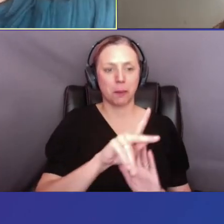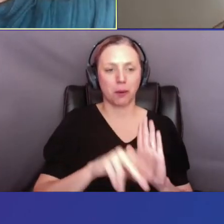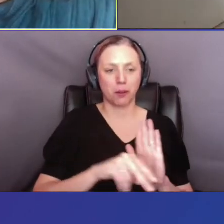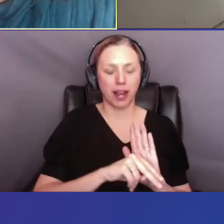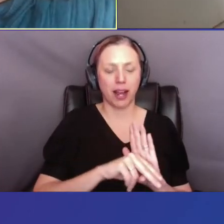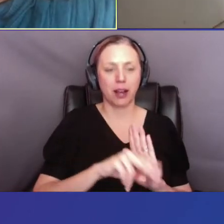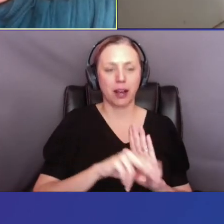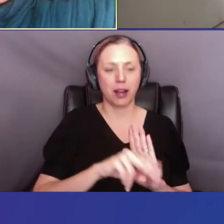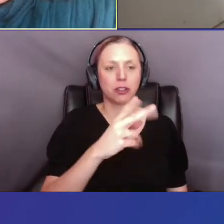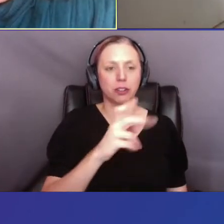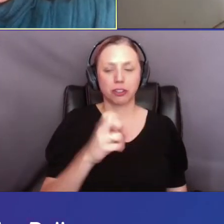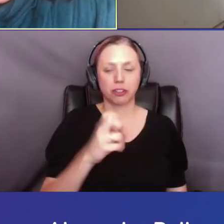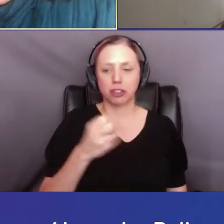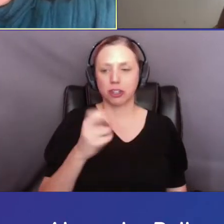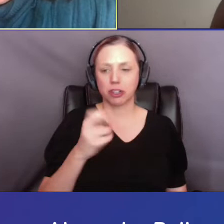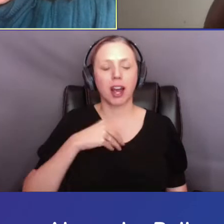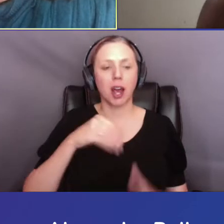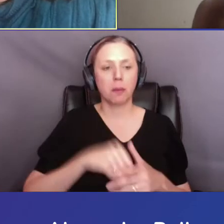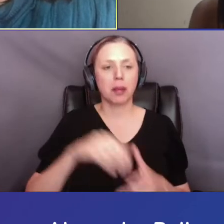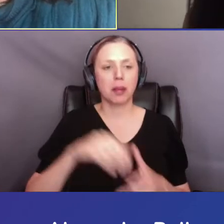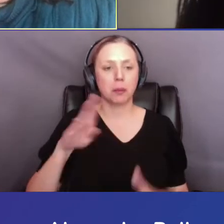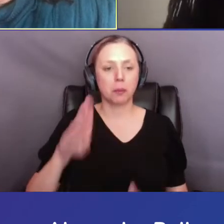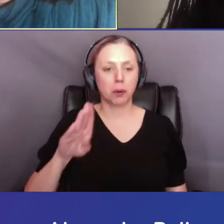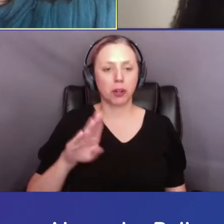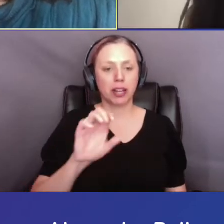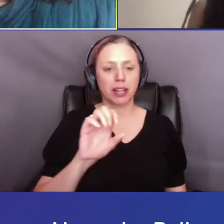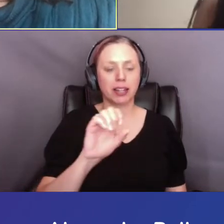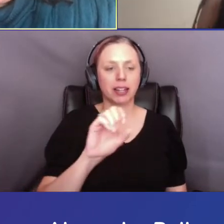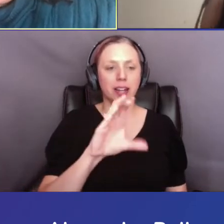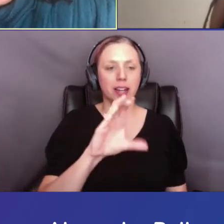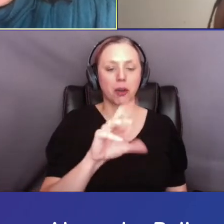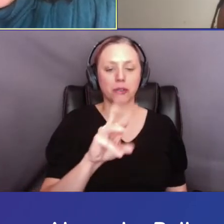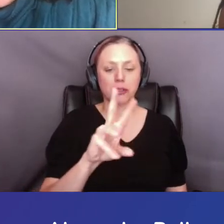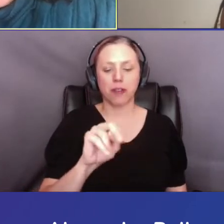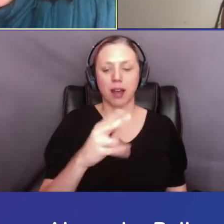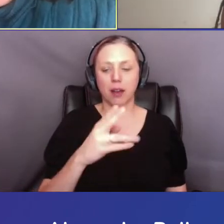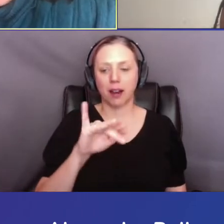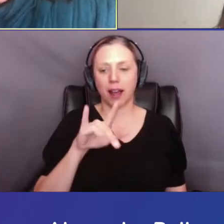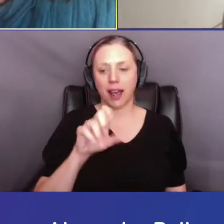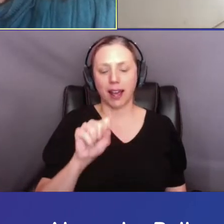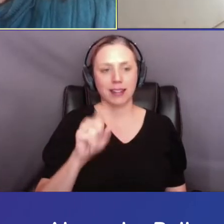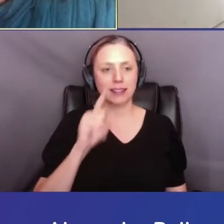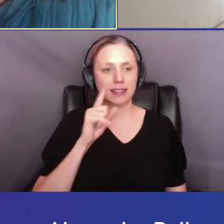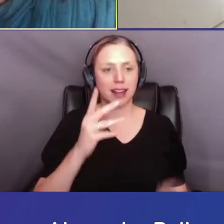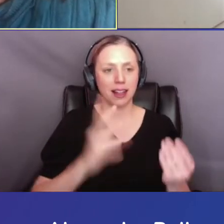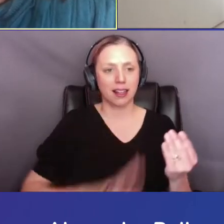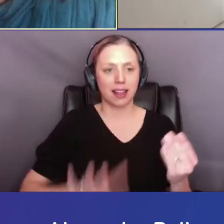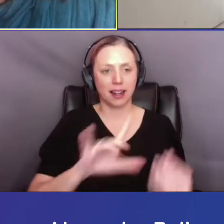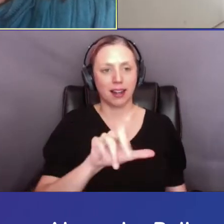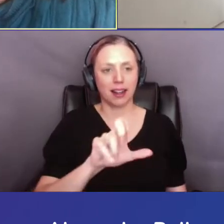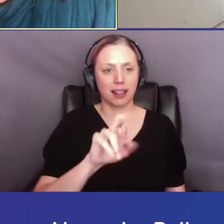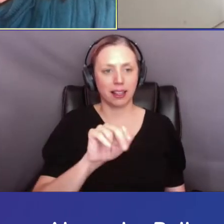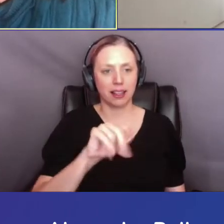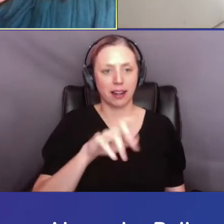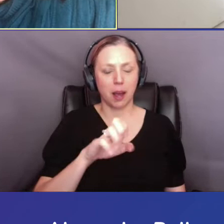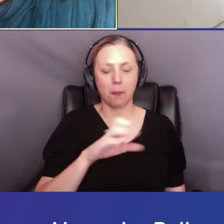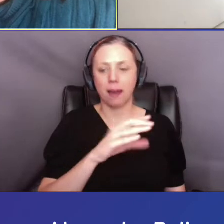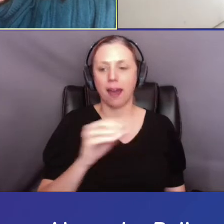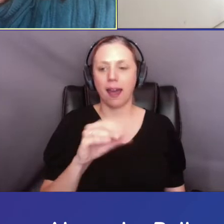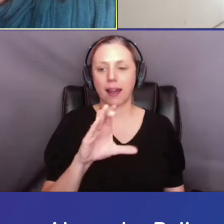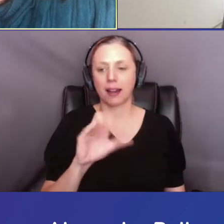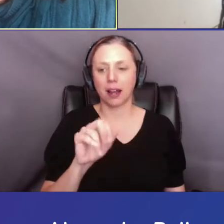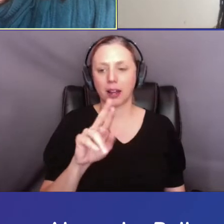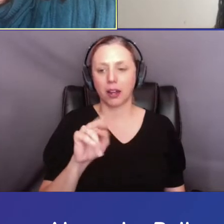Crown Heights, Brooklyn, which is the land of the Lenape and Canarsie. And